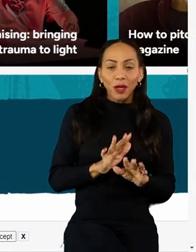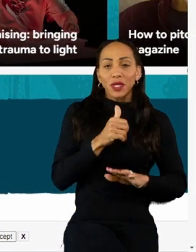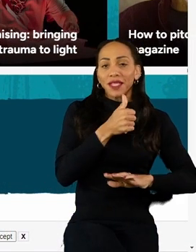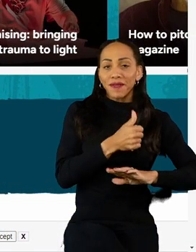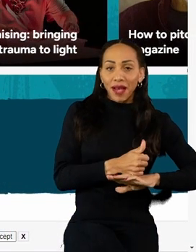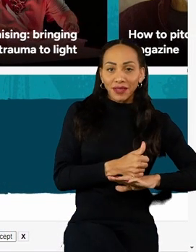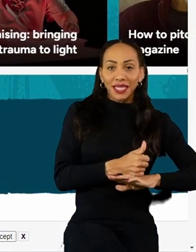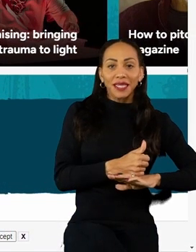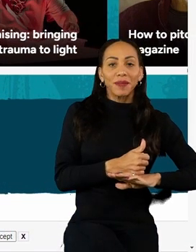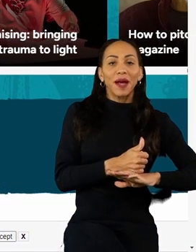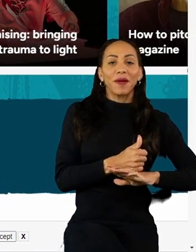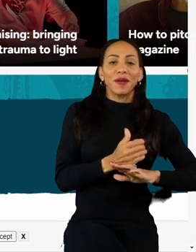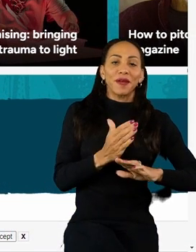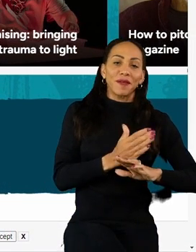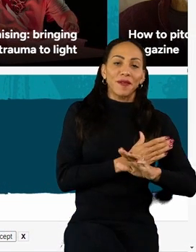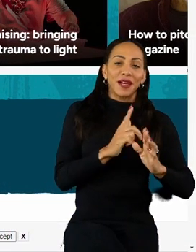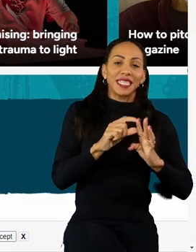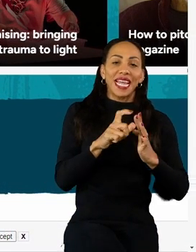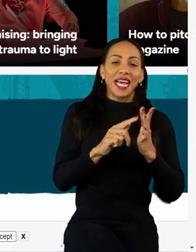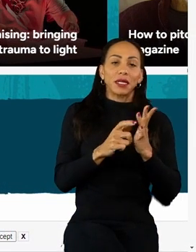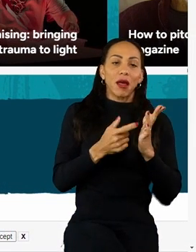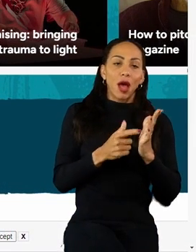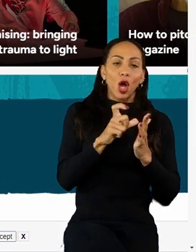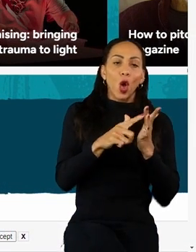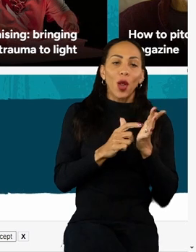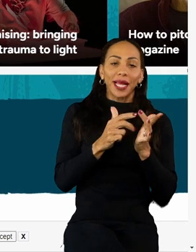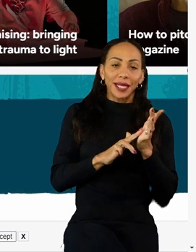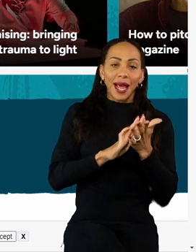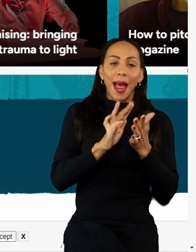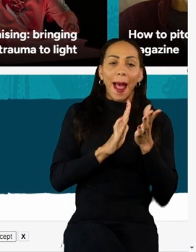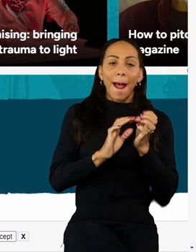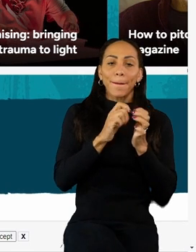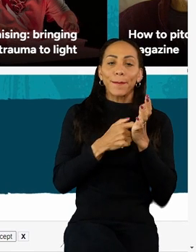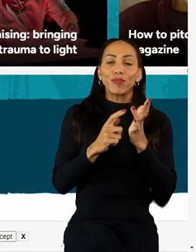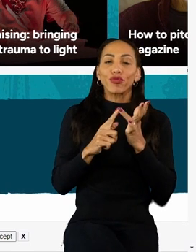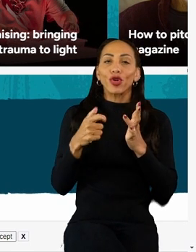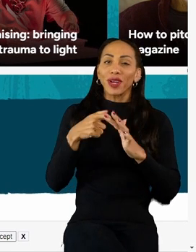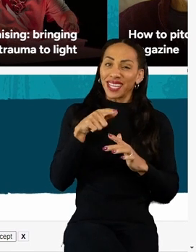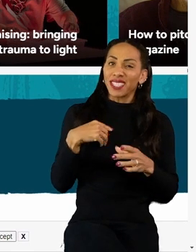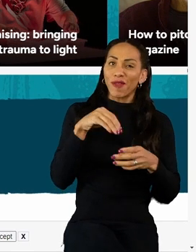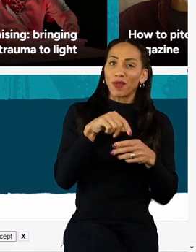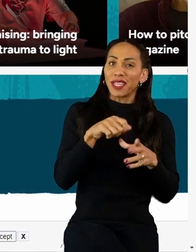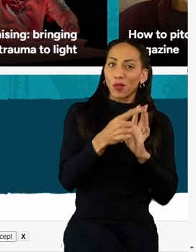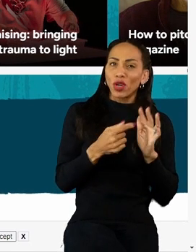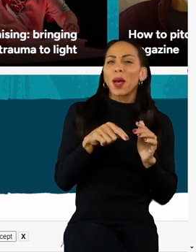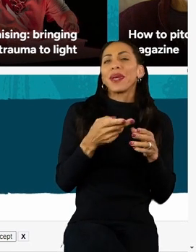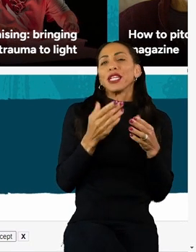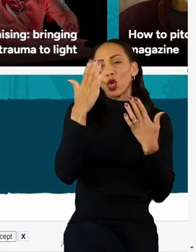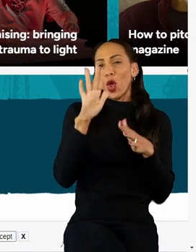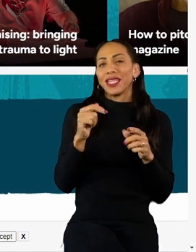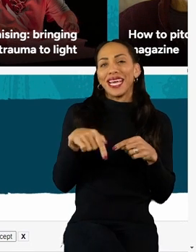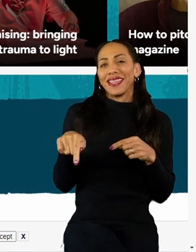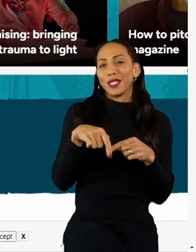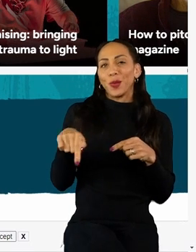is 20 years old this year and was founded by our founding editor, Colin Hambrook, who is